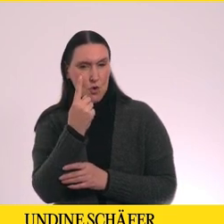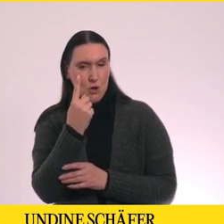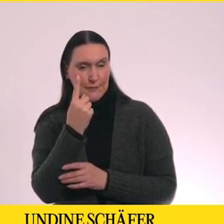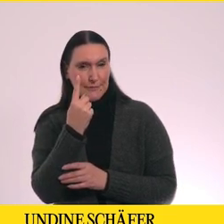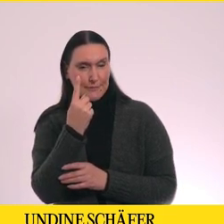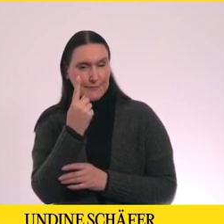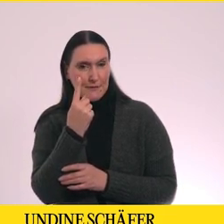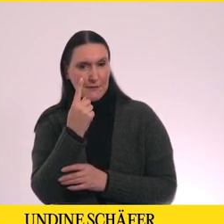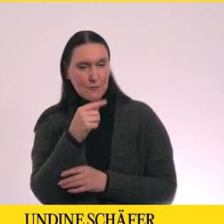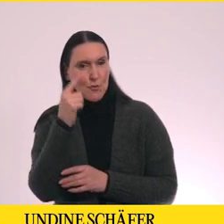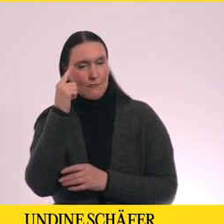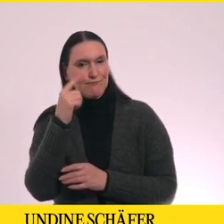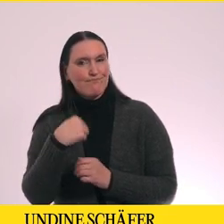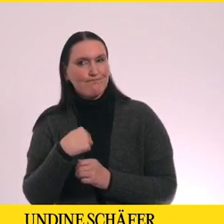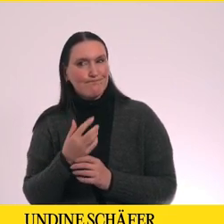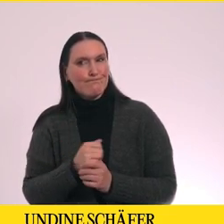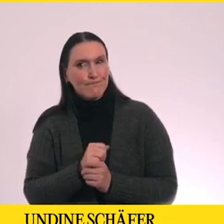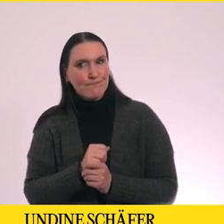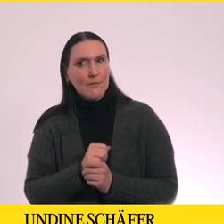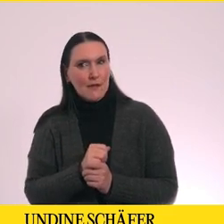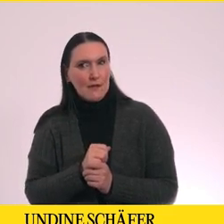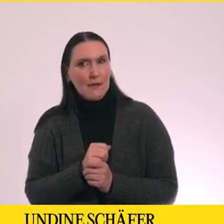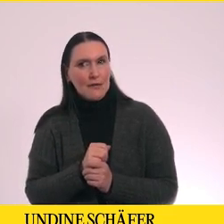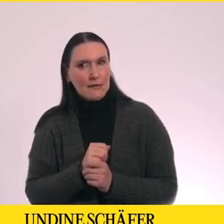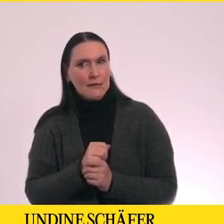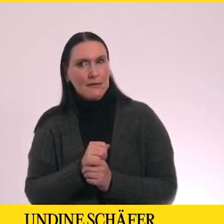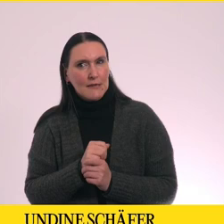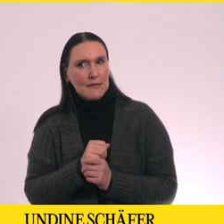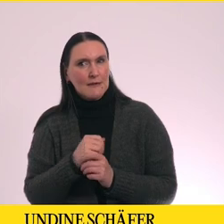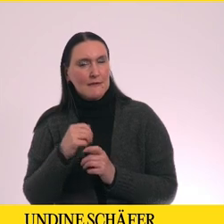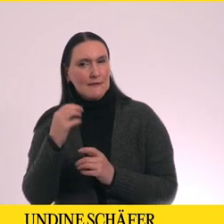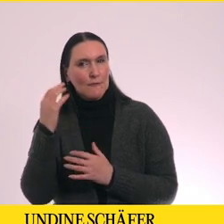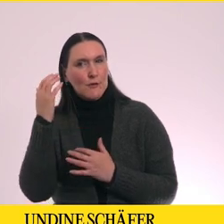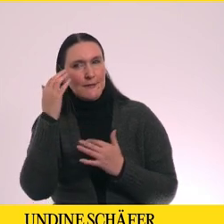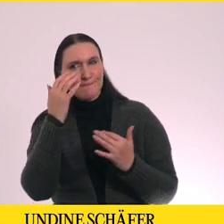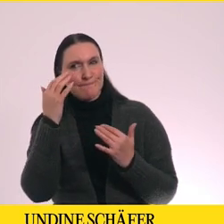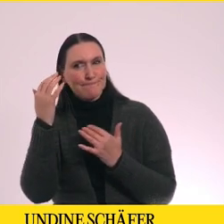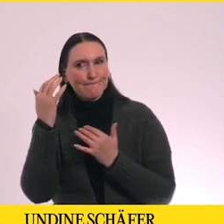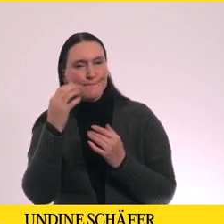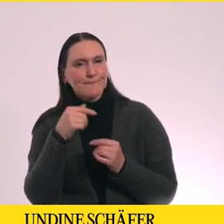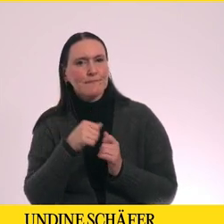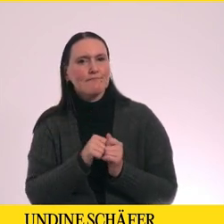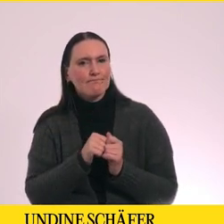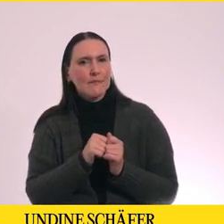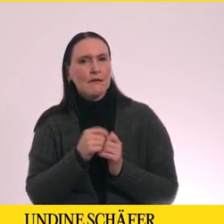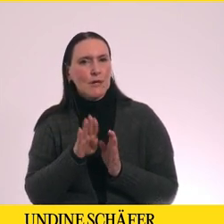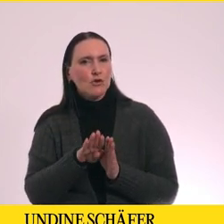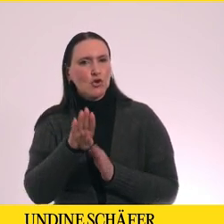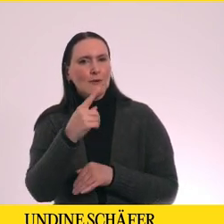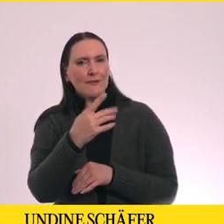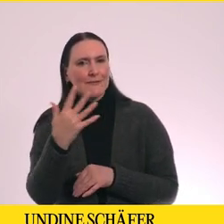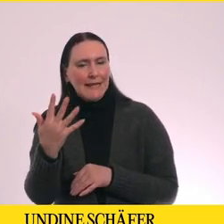to make sure that whatever benefit occurs in Documenta 15, which I'm